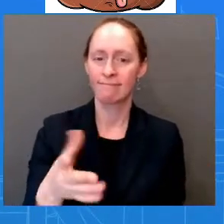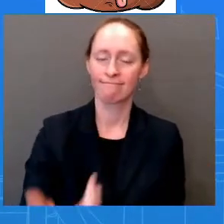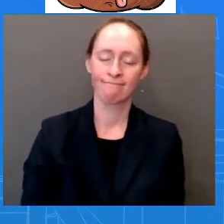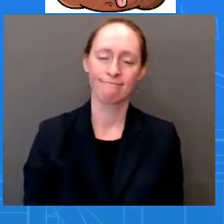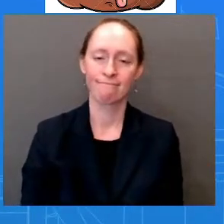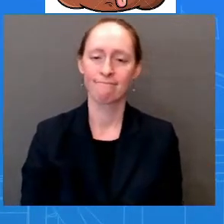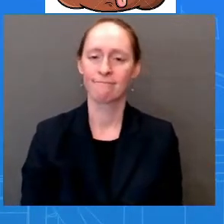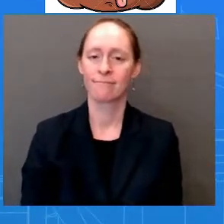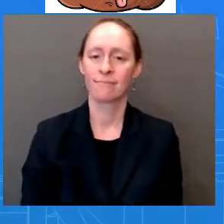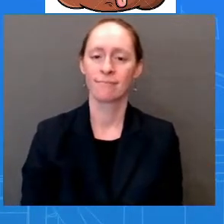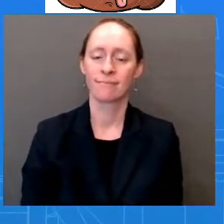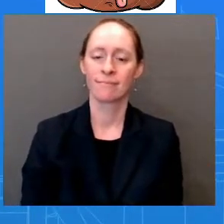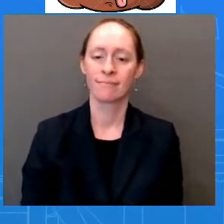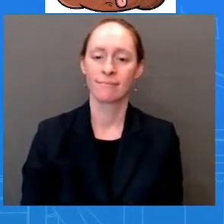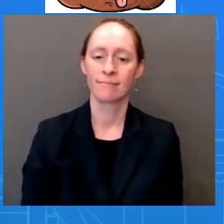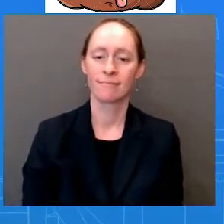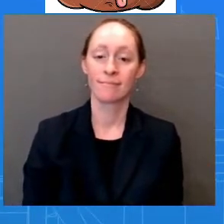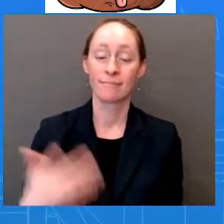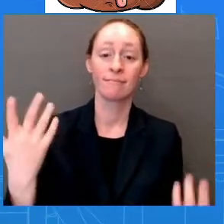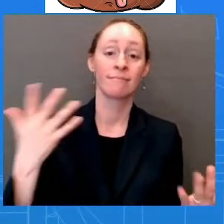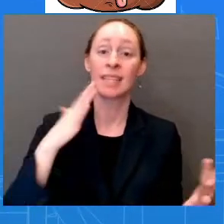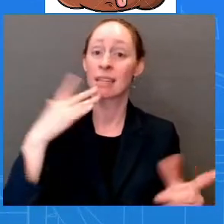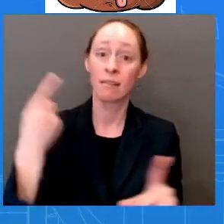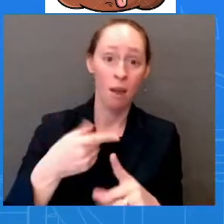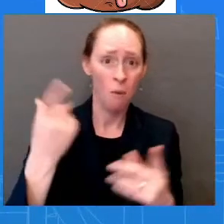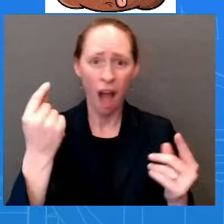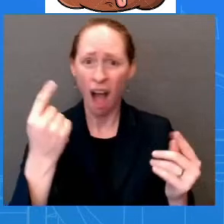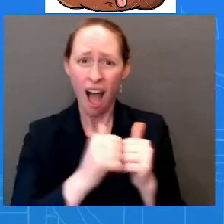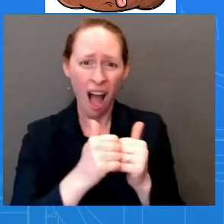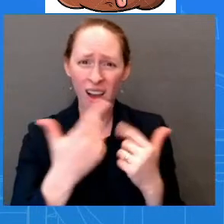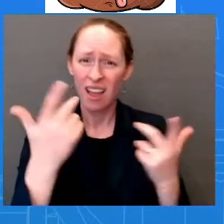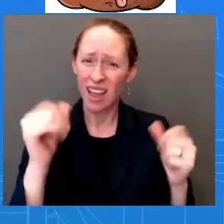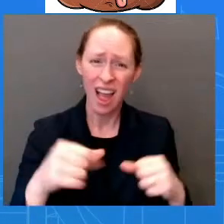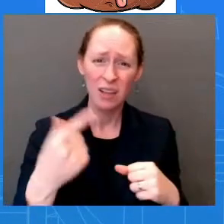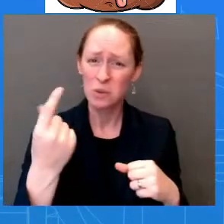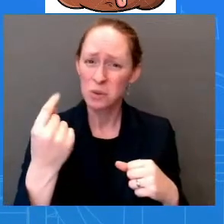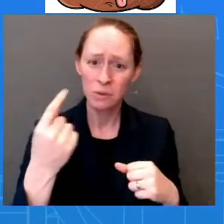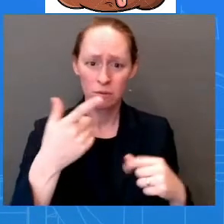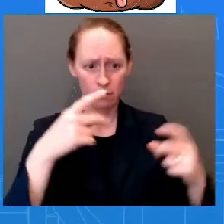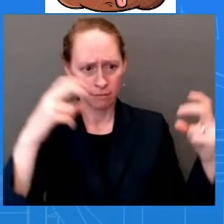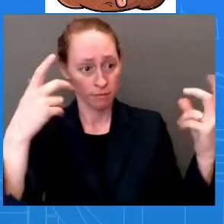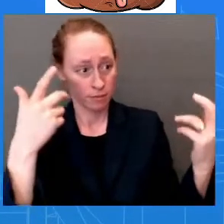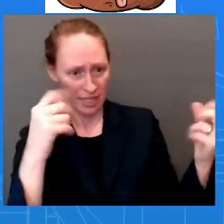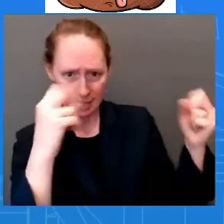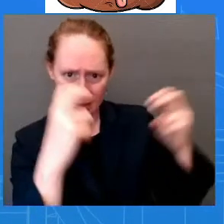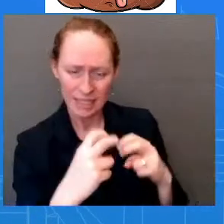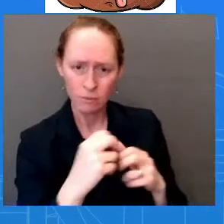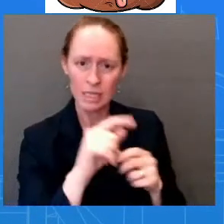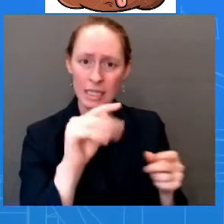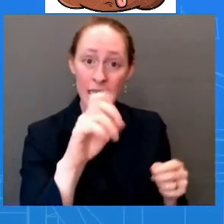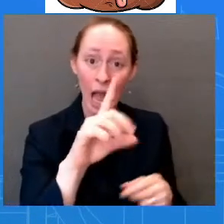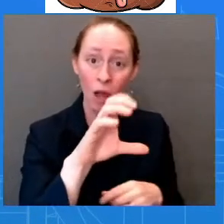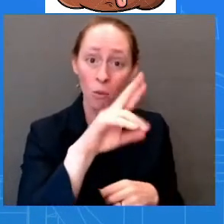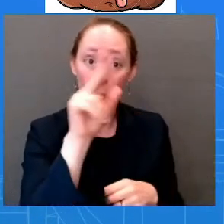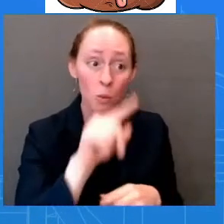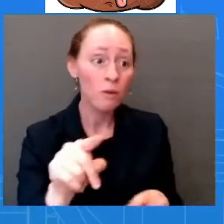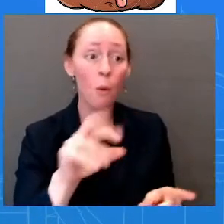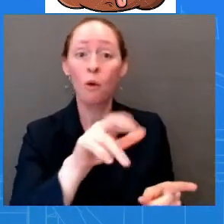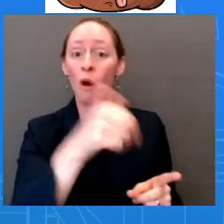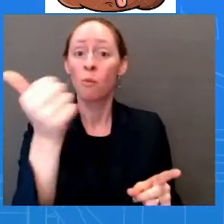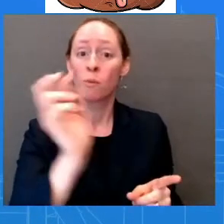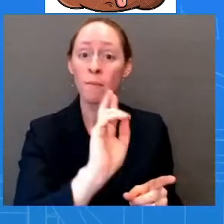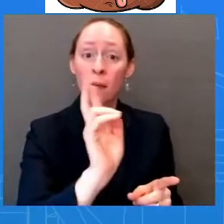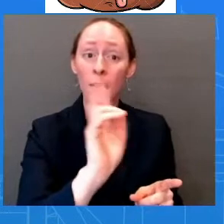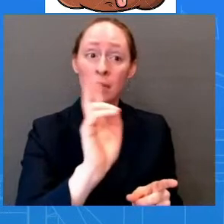go to Texas Senator Ted Cruz or any members of the Republican caucus from Texas who voted against the president's request